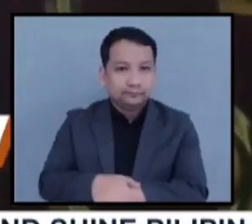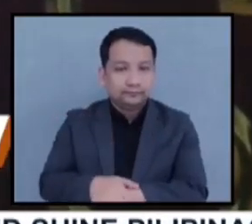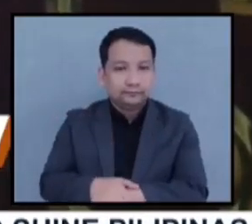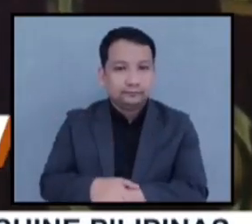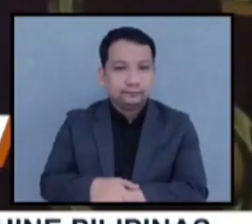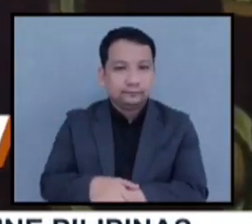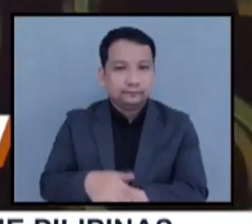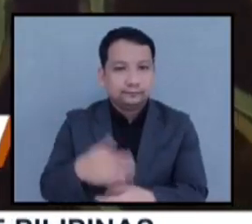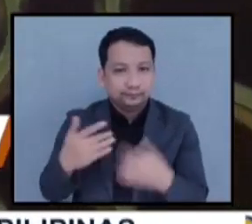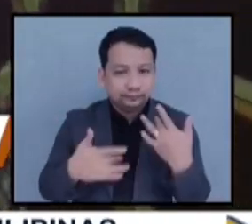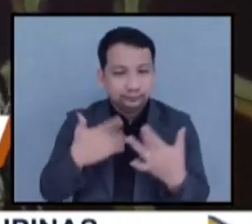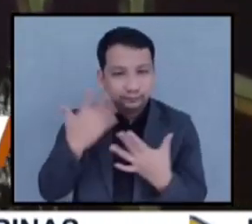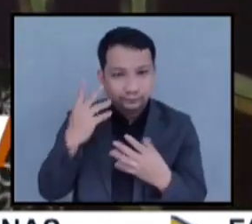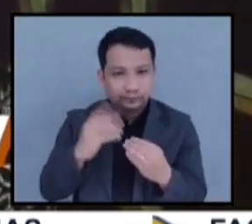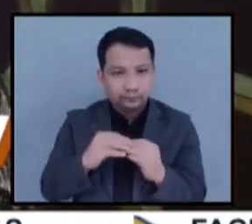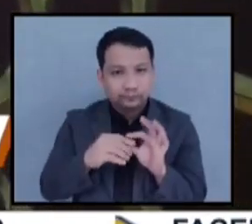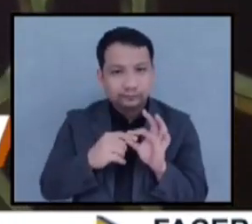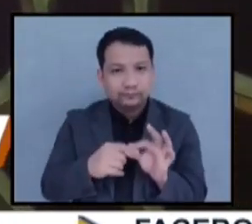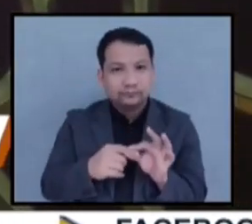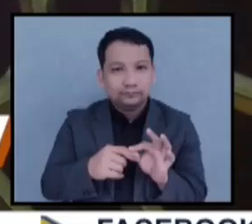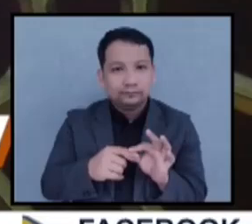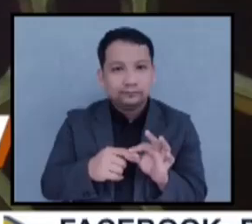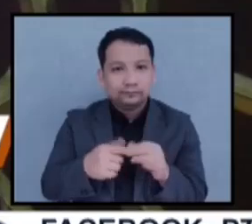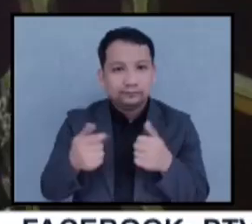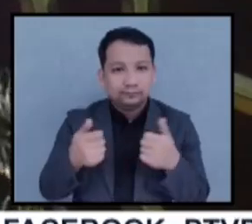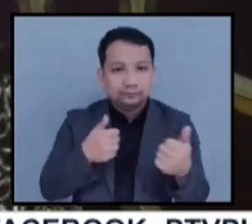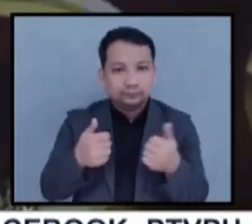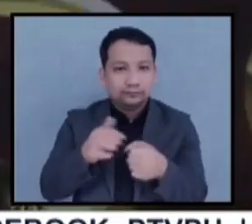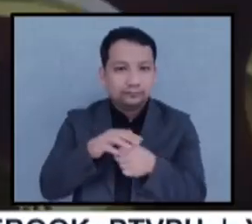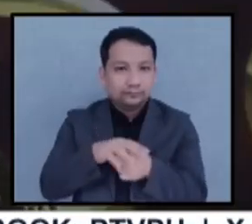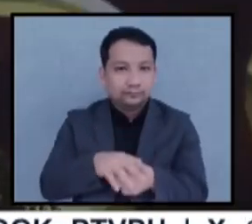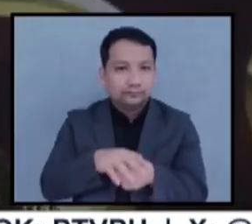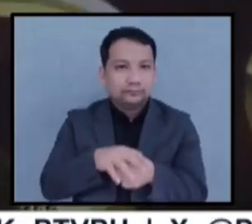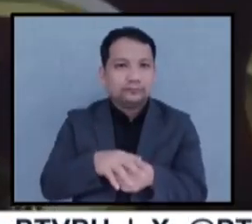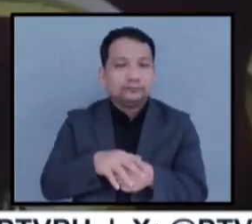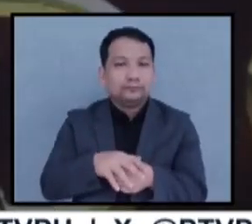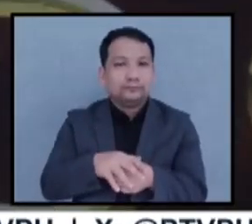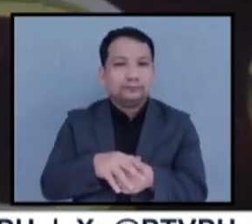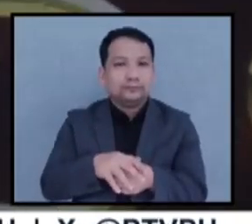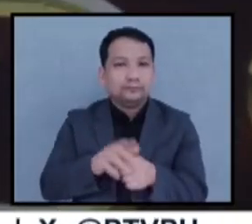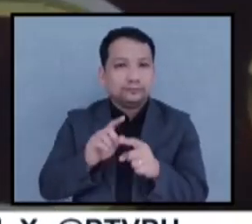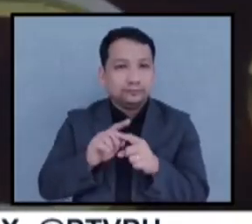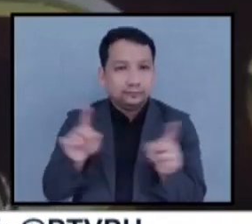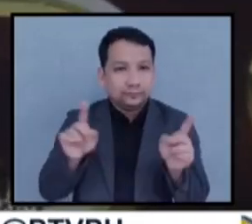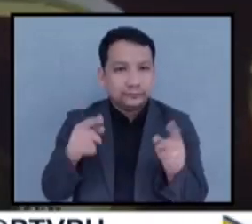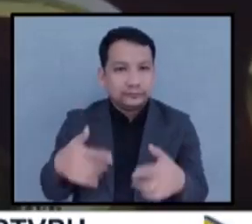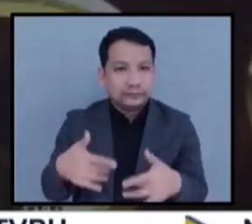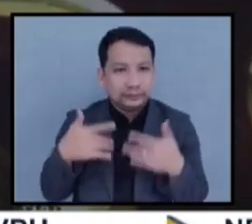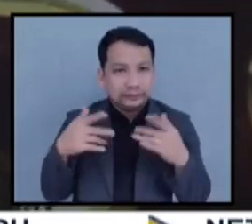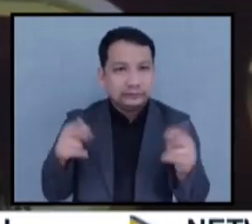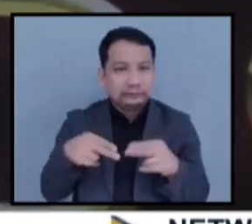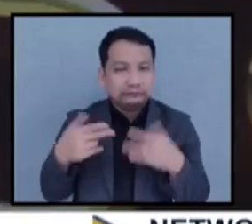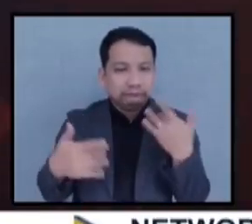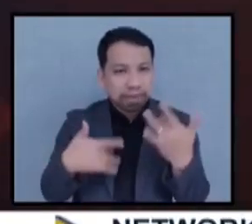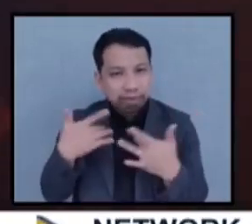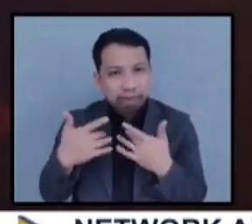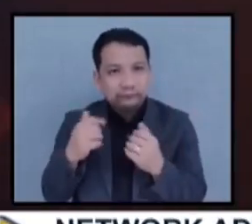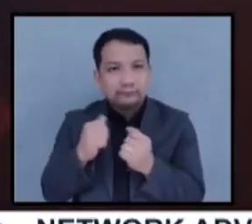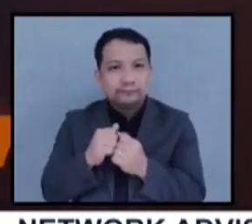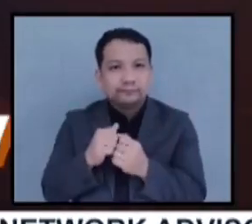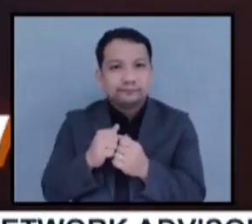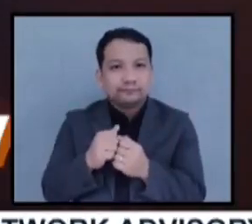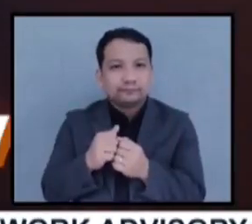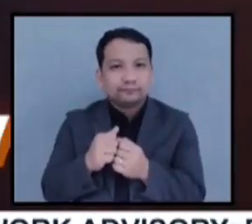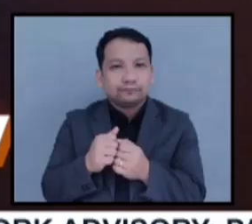guys, because always in the pageant there's a lot of pressure in the image, but life is short, just enjoy and live the moment.